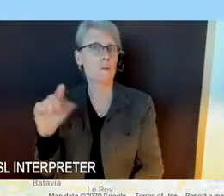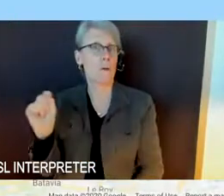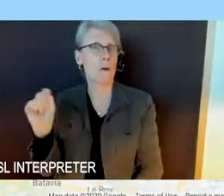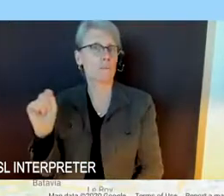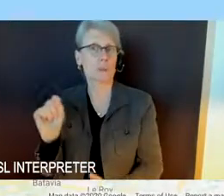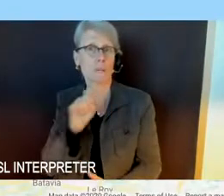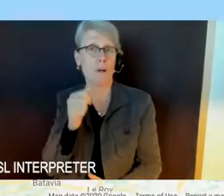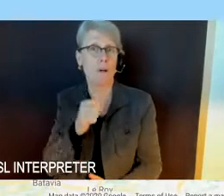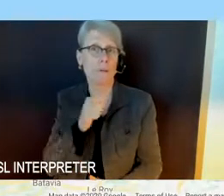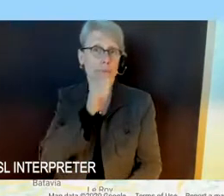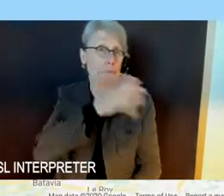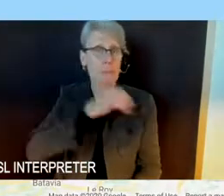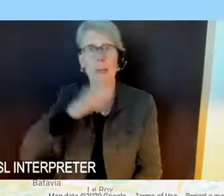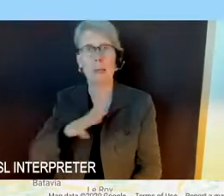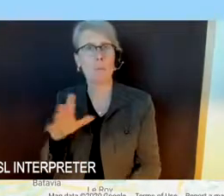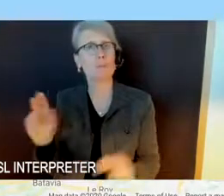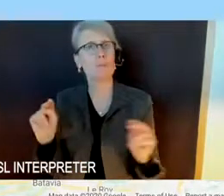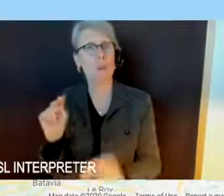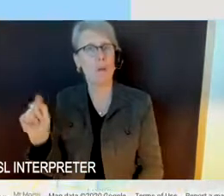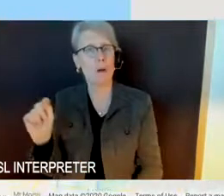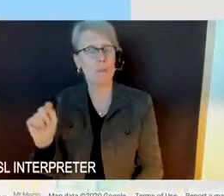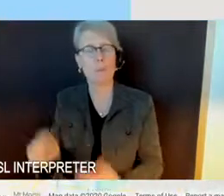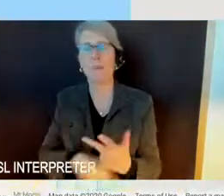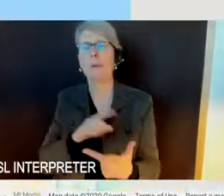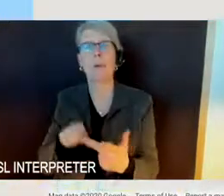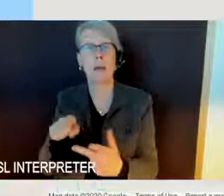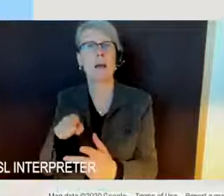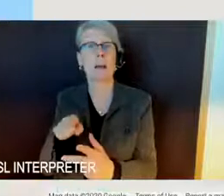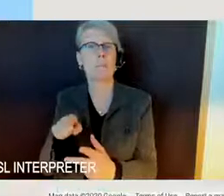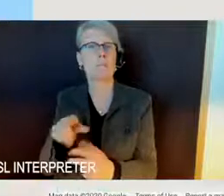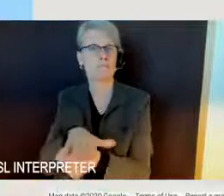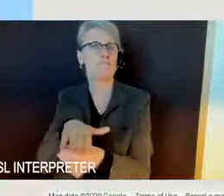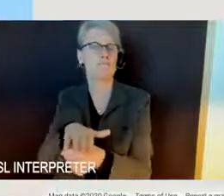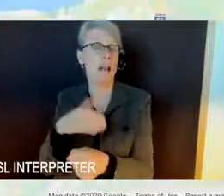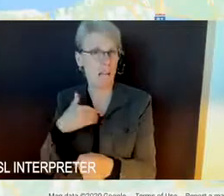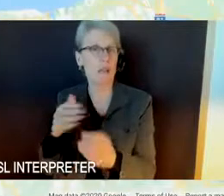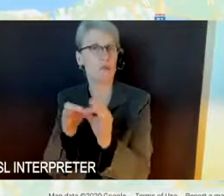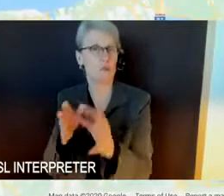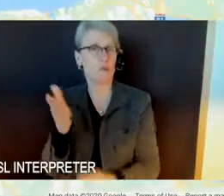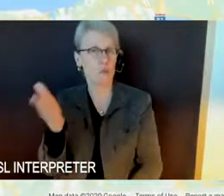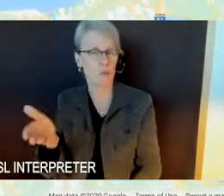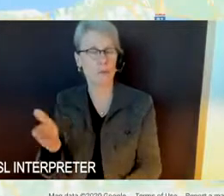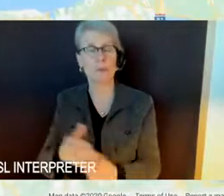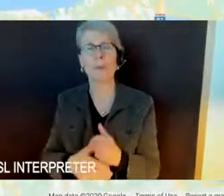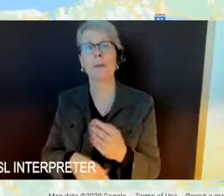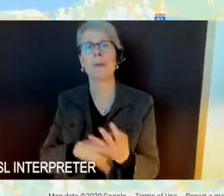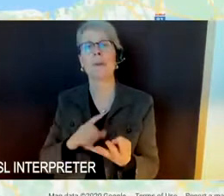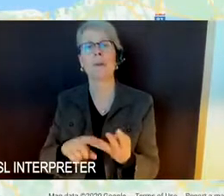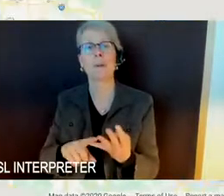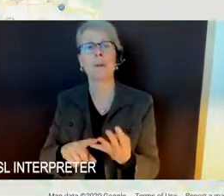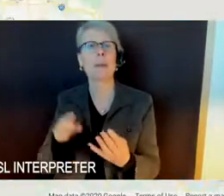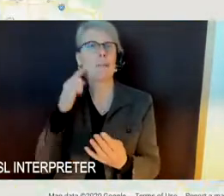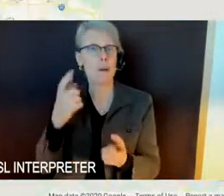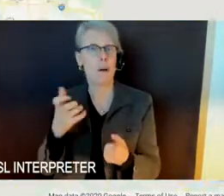has gender-neutral washrooms? Or what about places that offer sign language interpretation? Or places that I